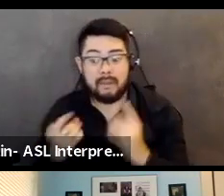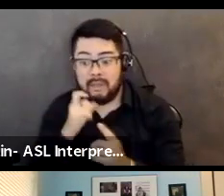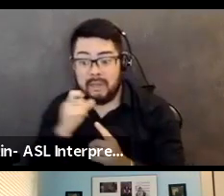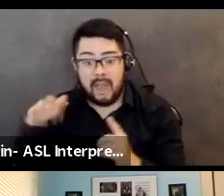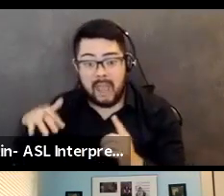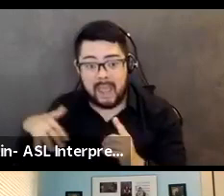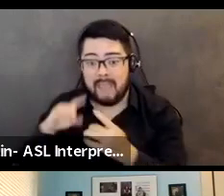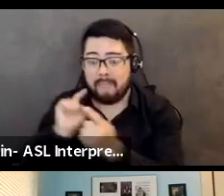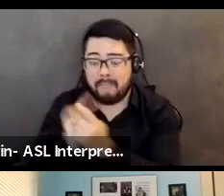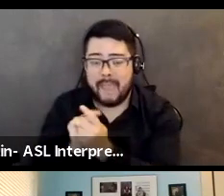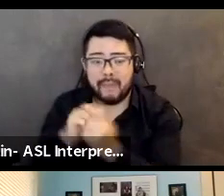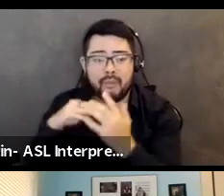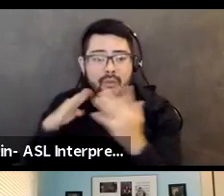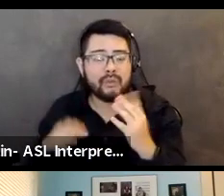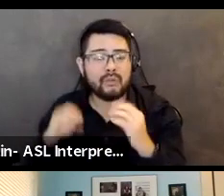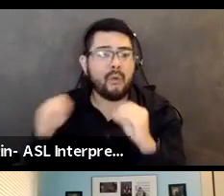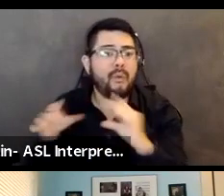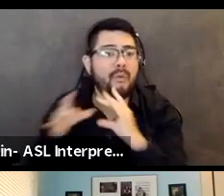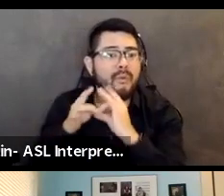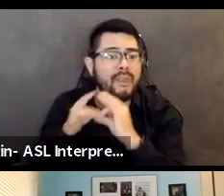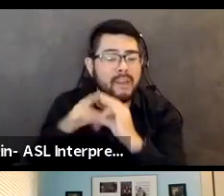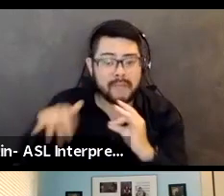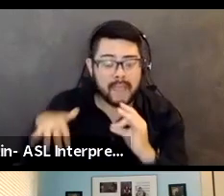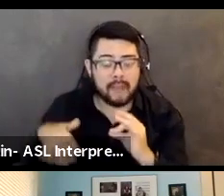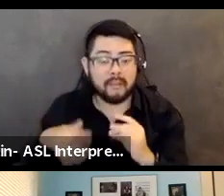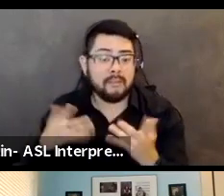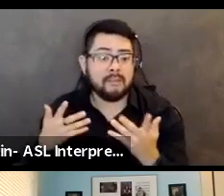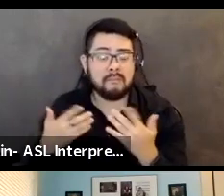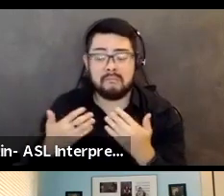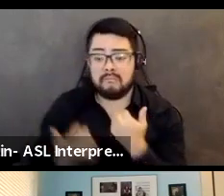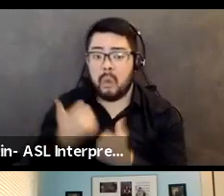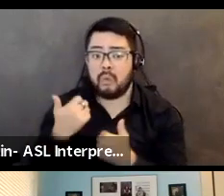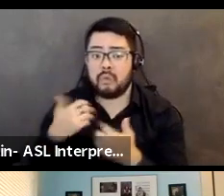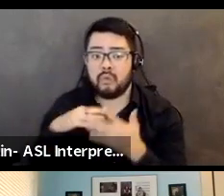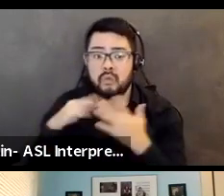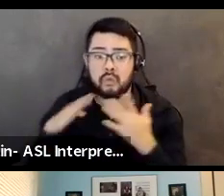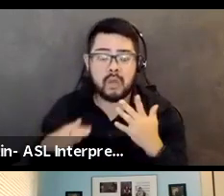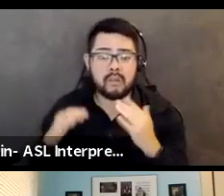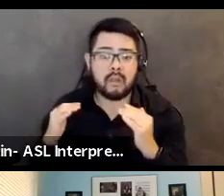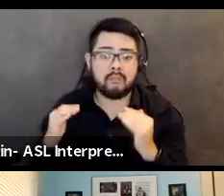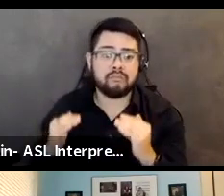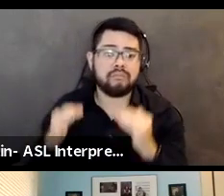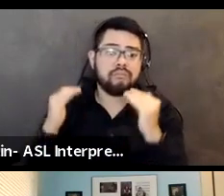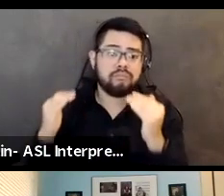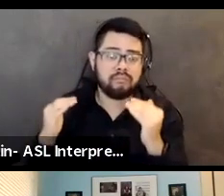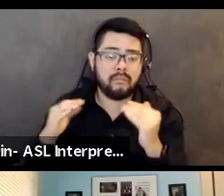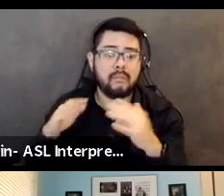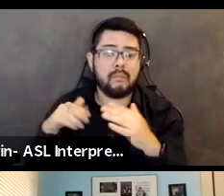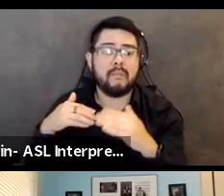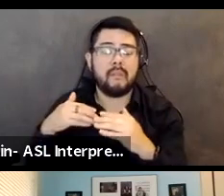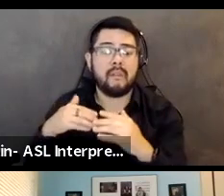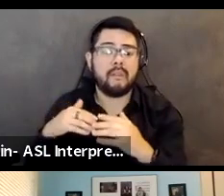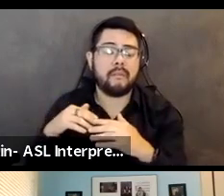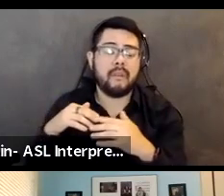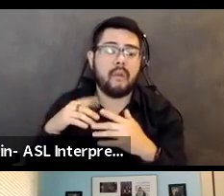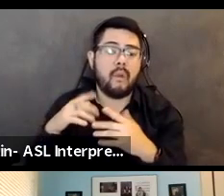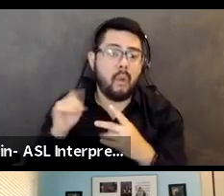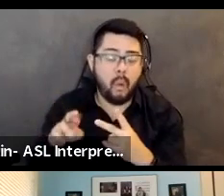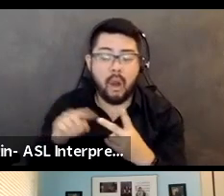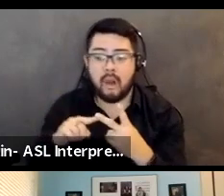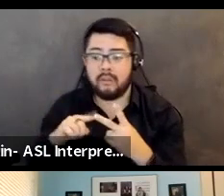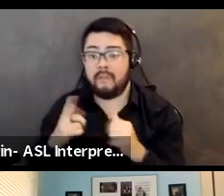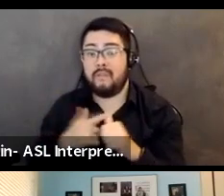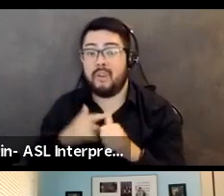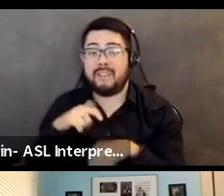with the students this is new they're you know most students were promoted or this is the first time in school for the younger